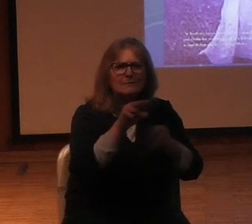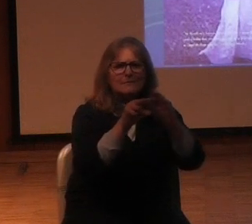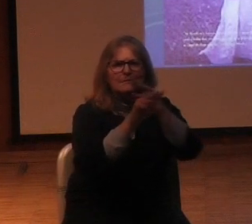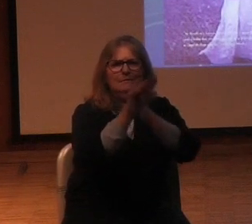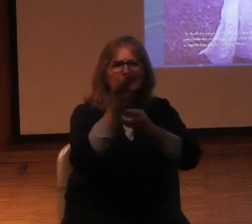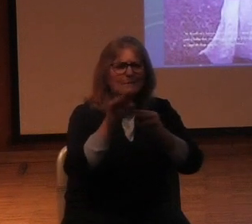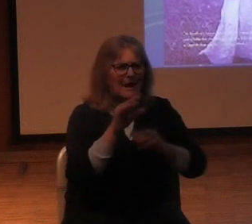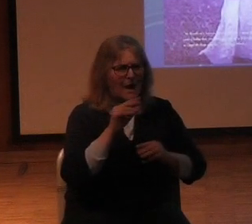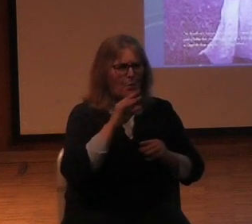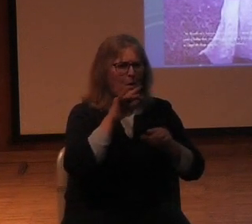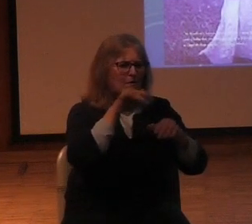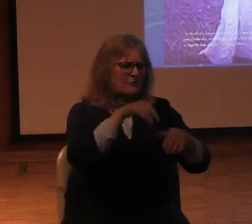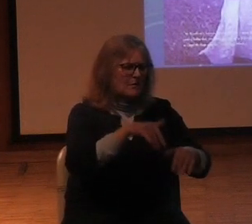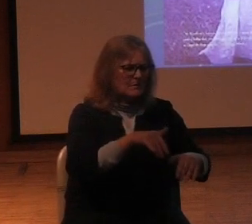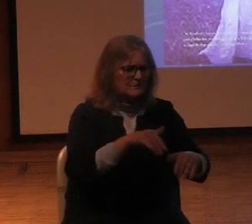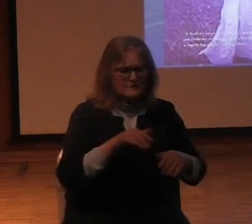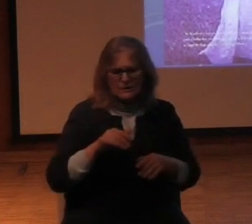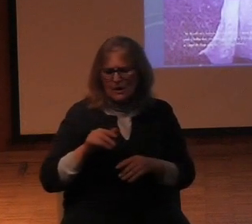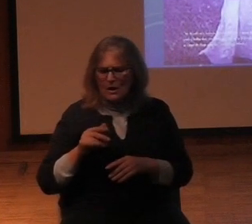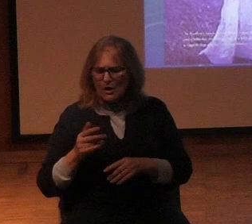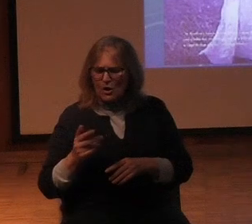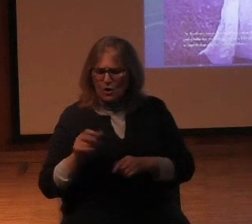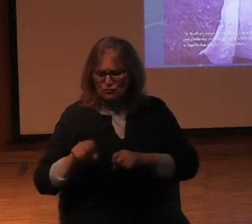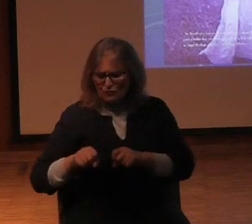tricycles and rocking chairs.